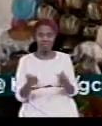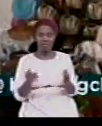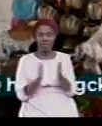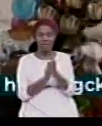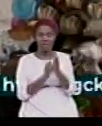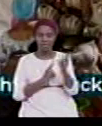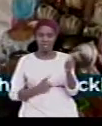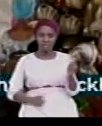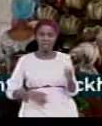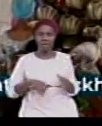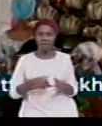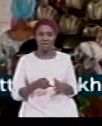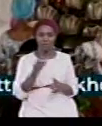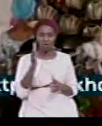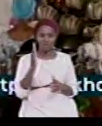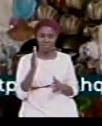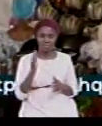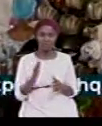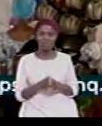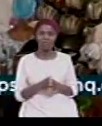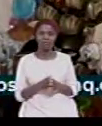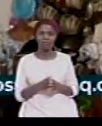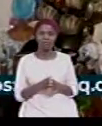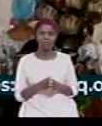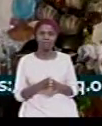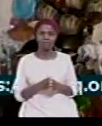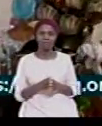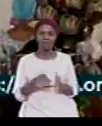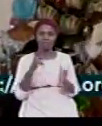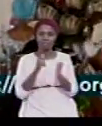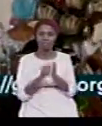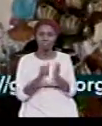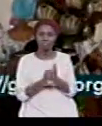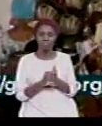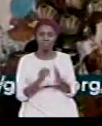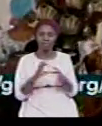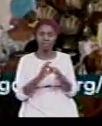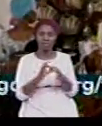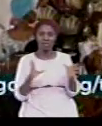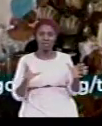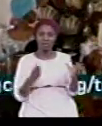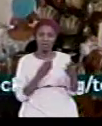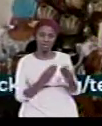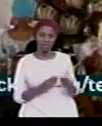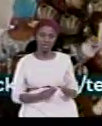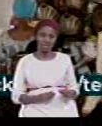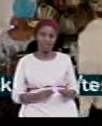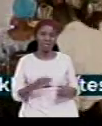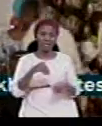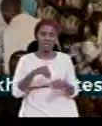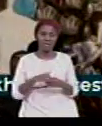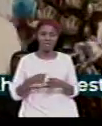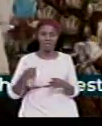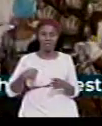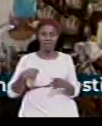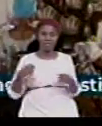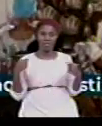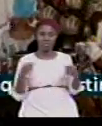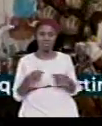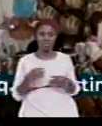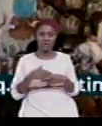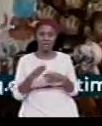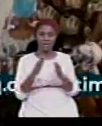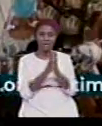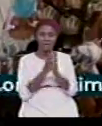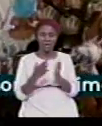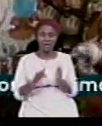also testifies of relief in breast pain after the prayer of the convener. Praise the Lord. And now we